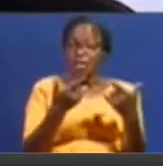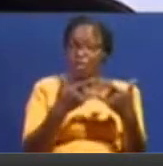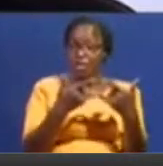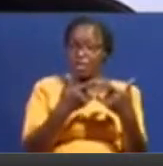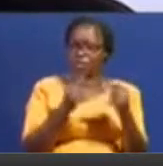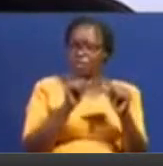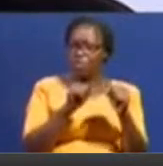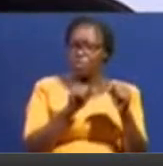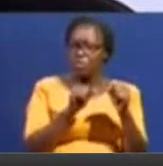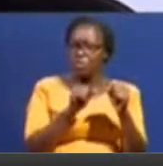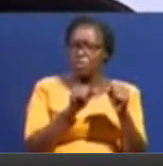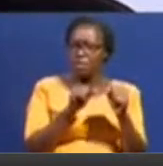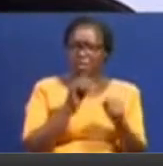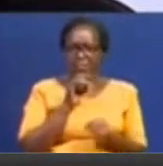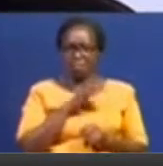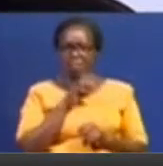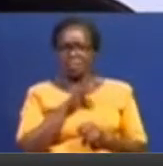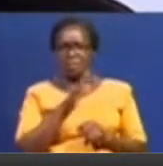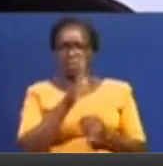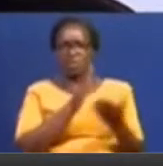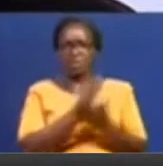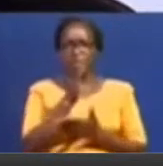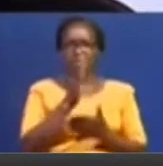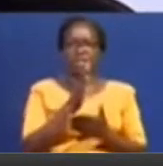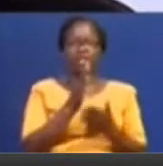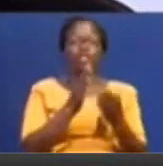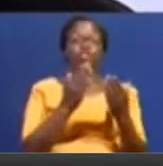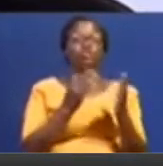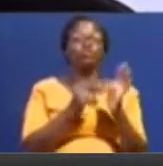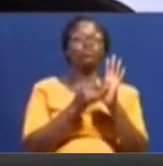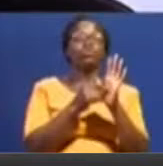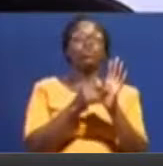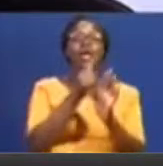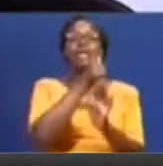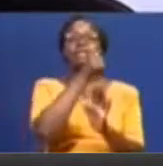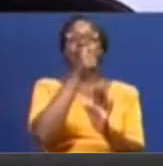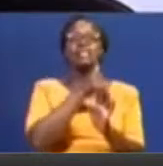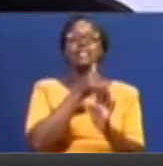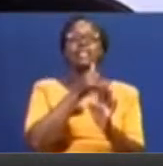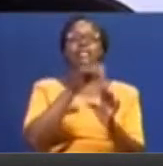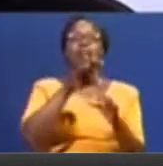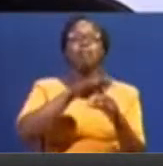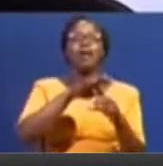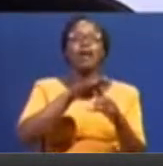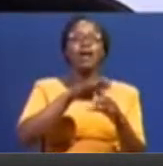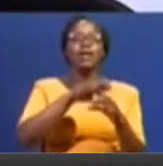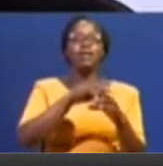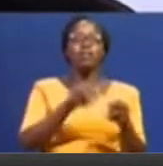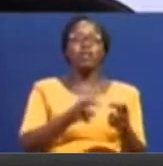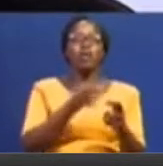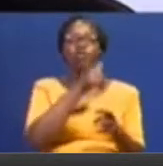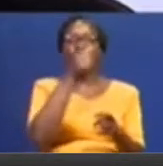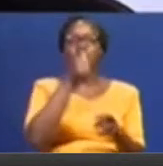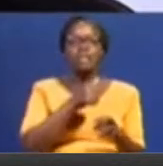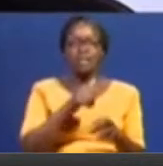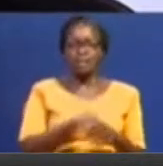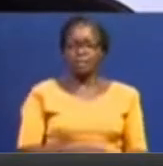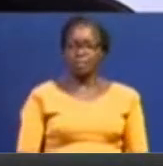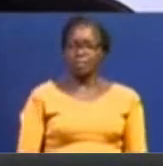could threaten your right to exercise a secret voting by way of secret